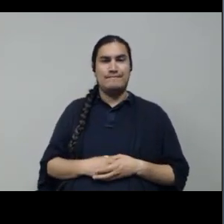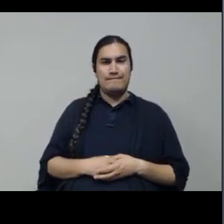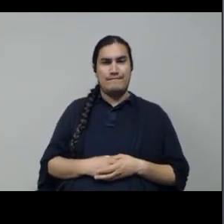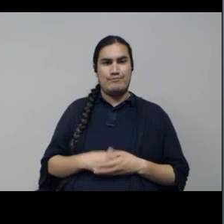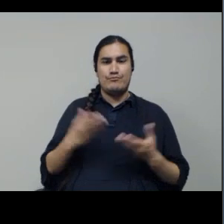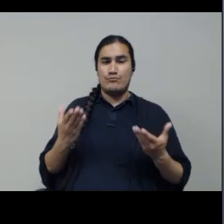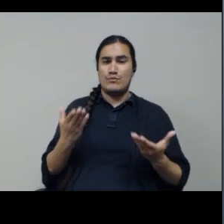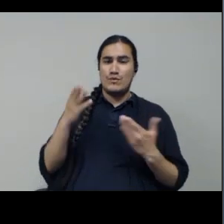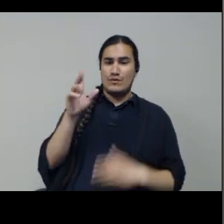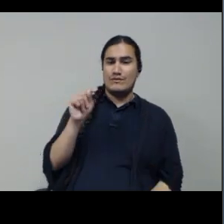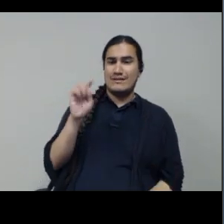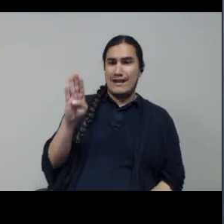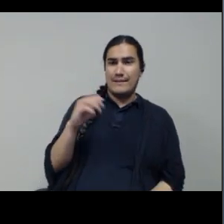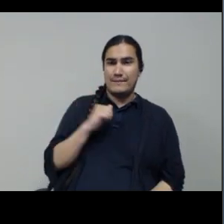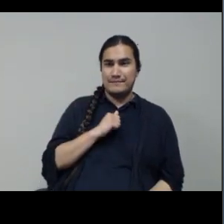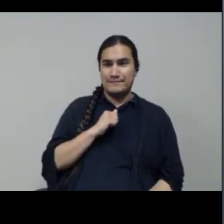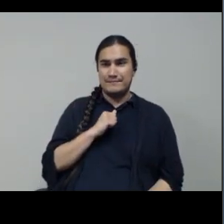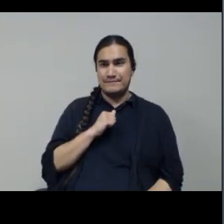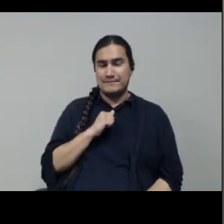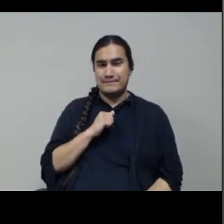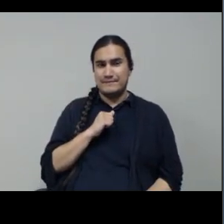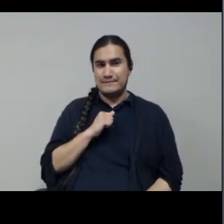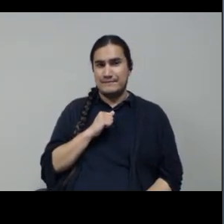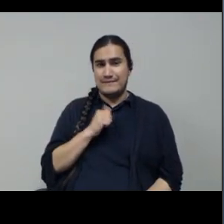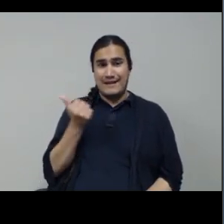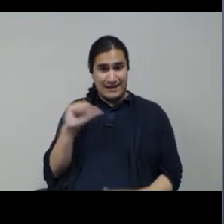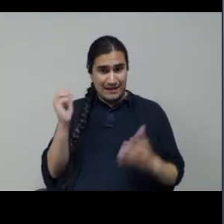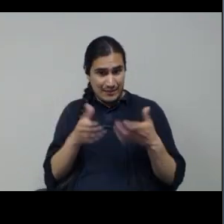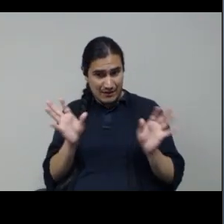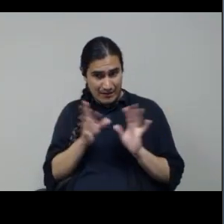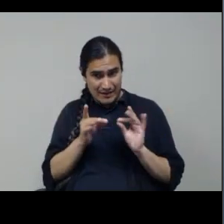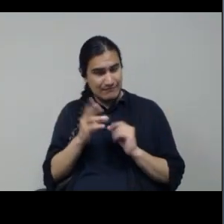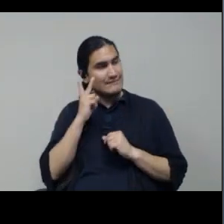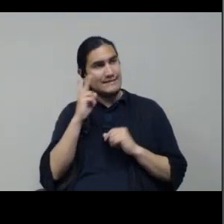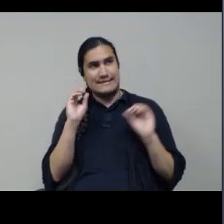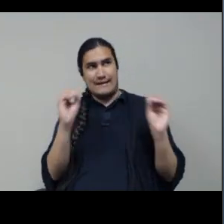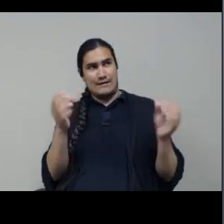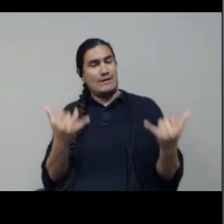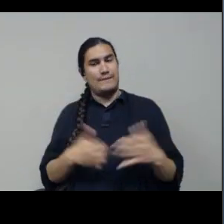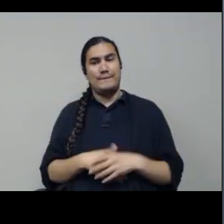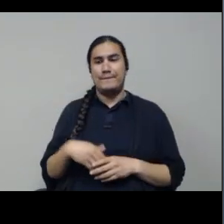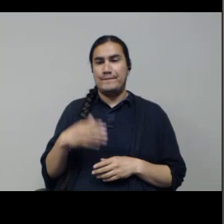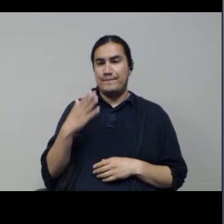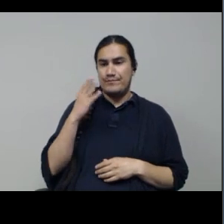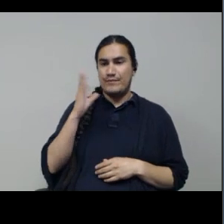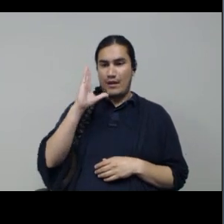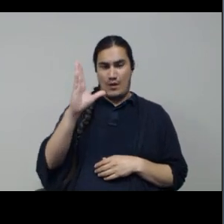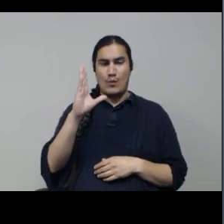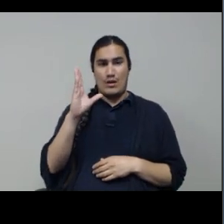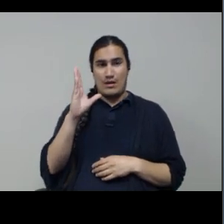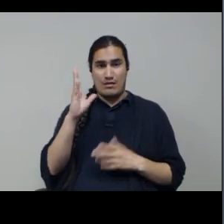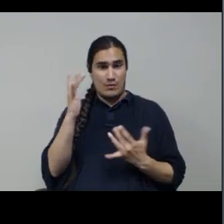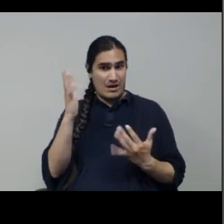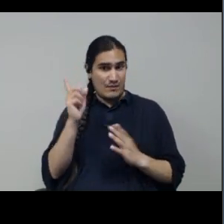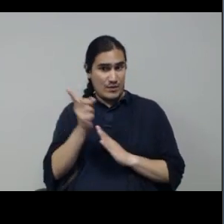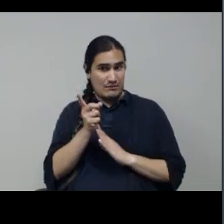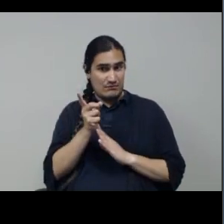Do we have any public comment? I see none at this time. Thank you. And I will entertain a second.